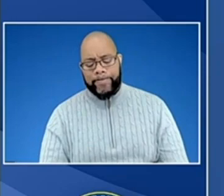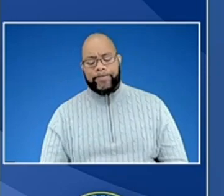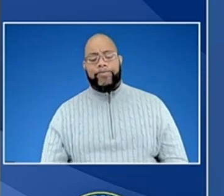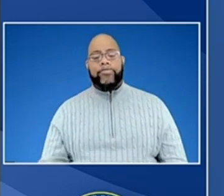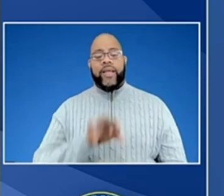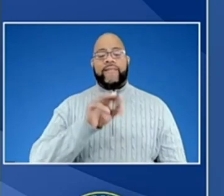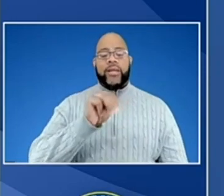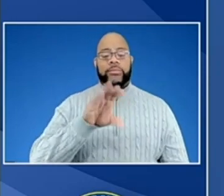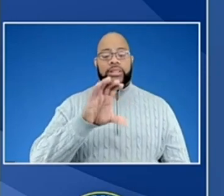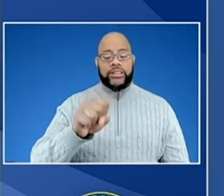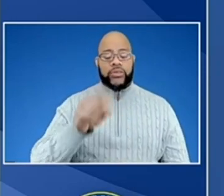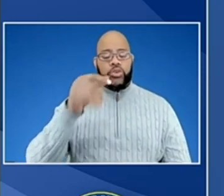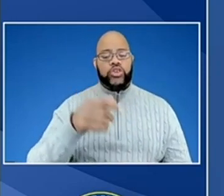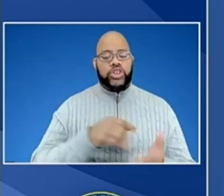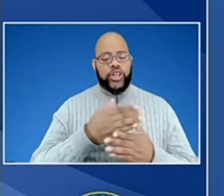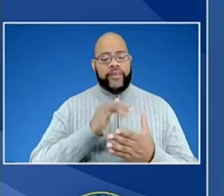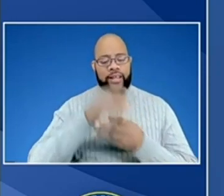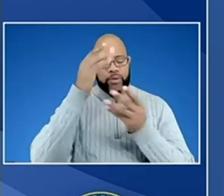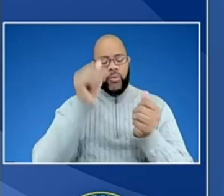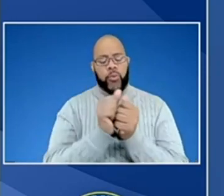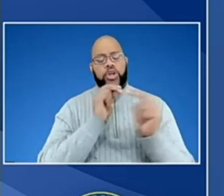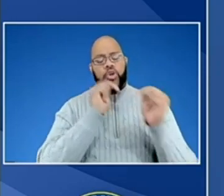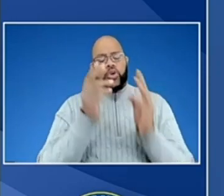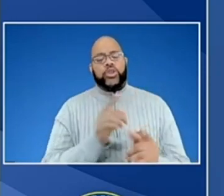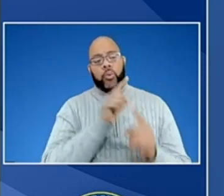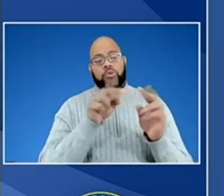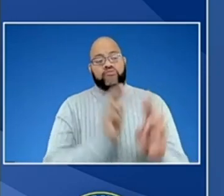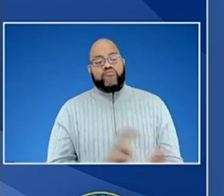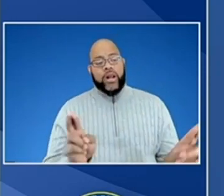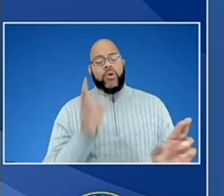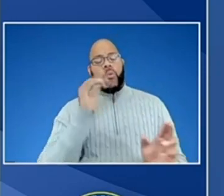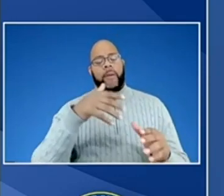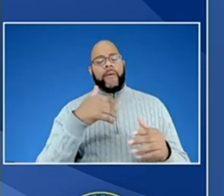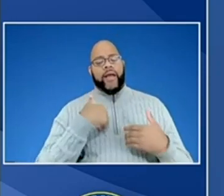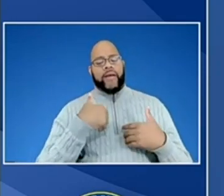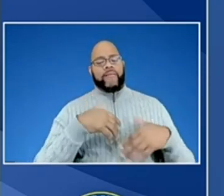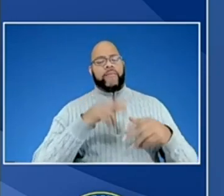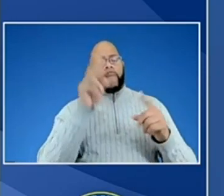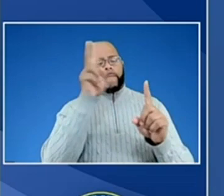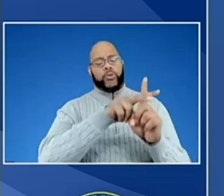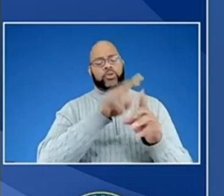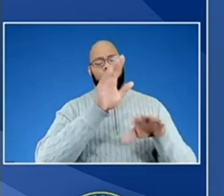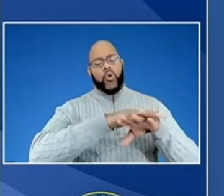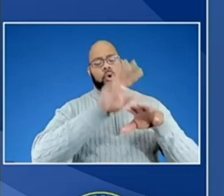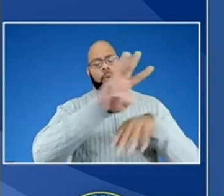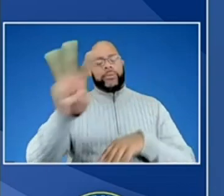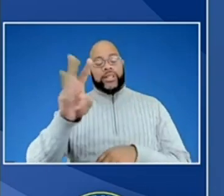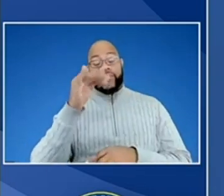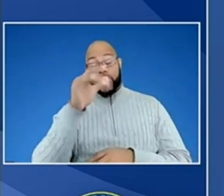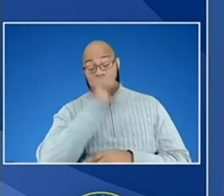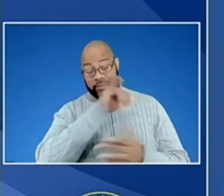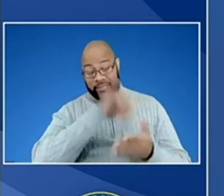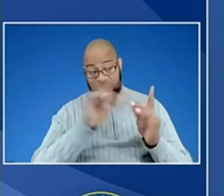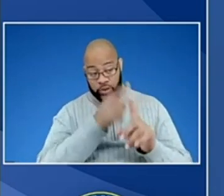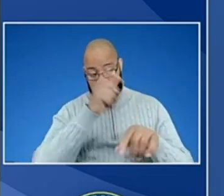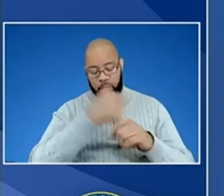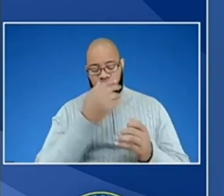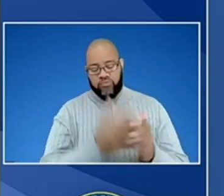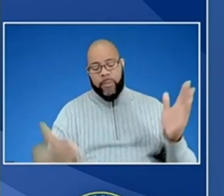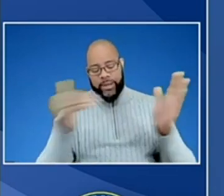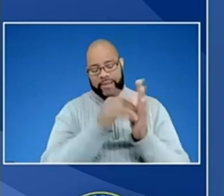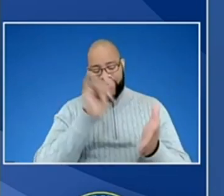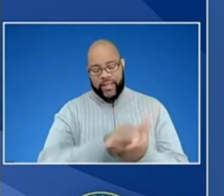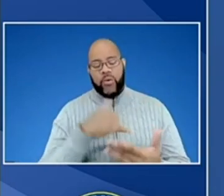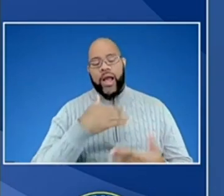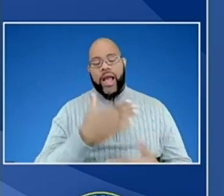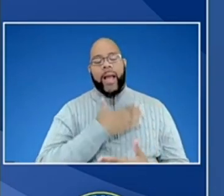FMCS will share the defaulted data with the negotiators when ready and will be hosted on the website. In case you missed that the first time, I just wanted to repeat that. We're